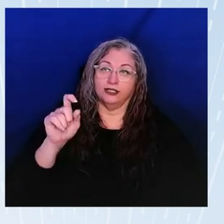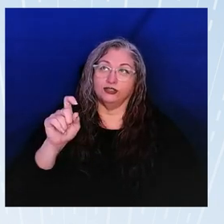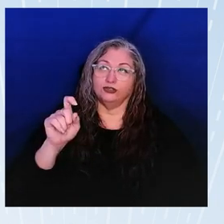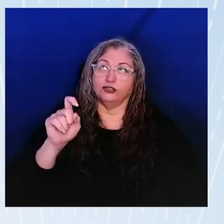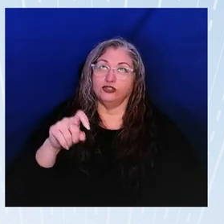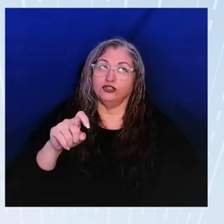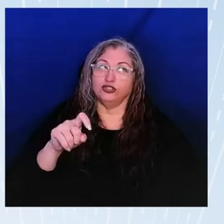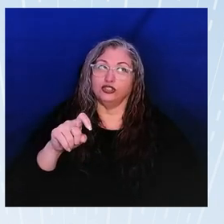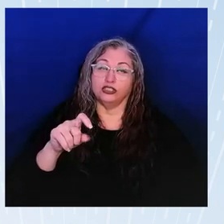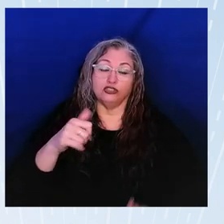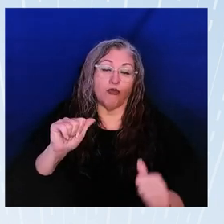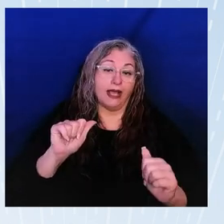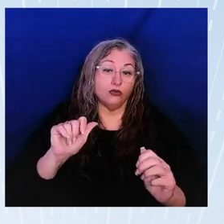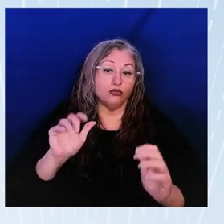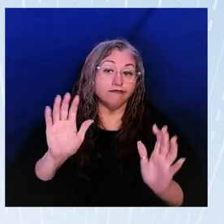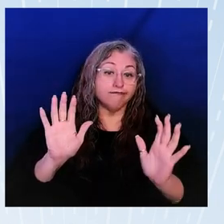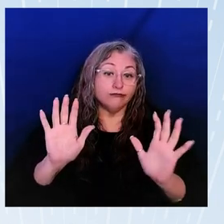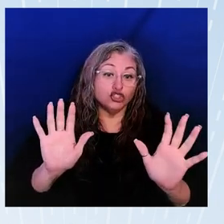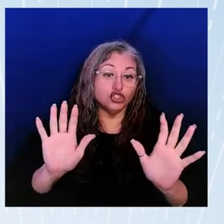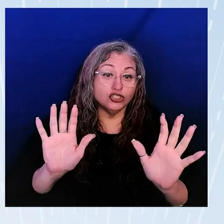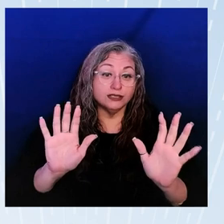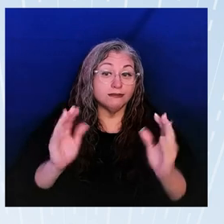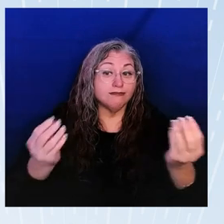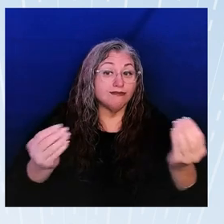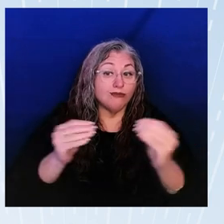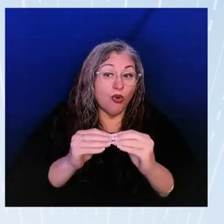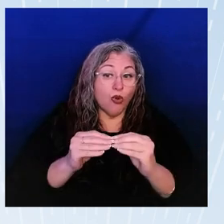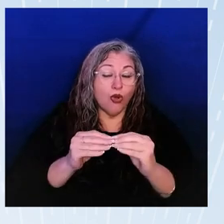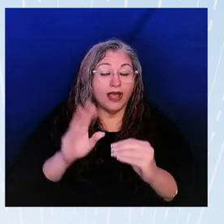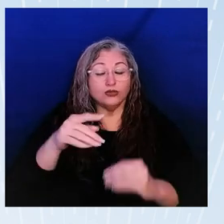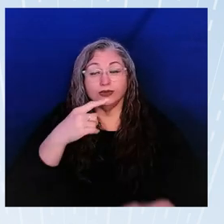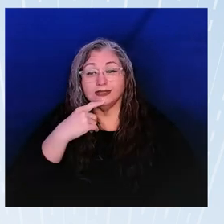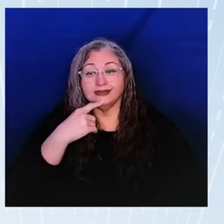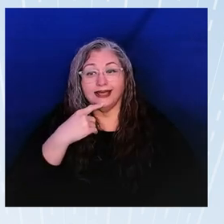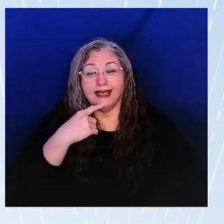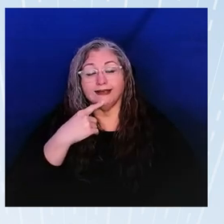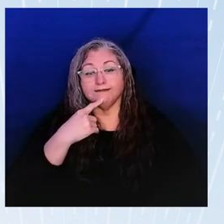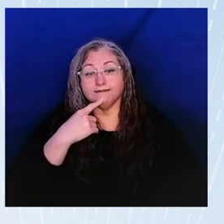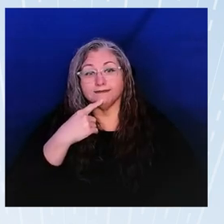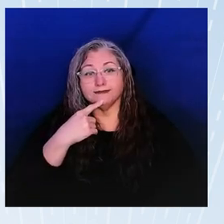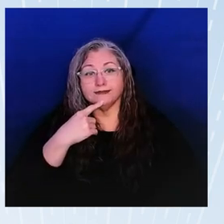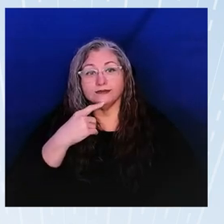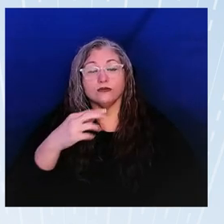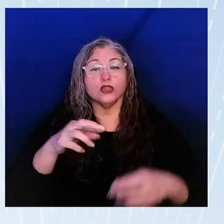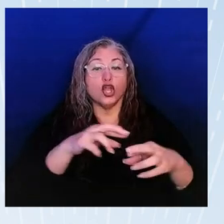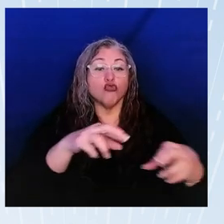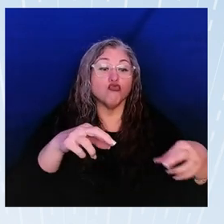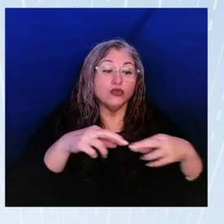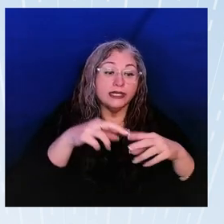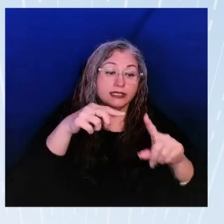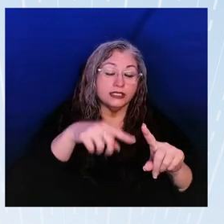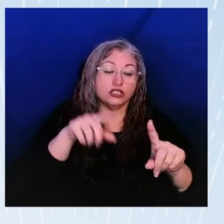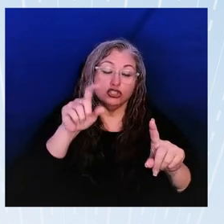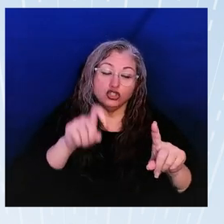push farther on that and saying, like, regionally it should be